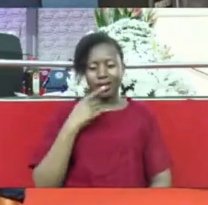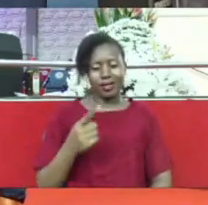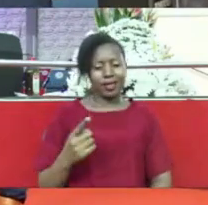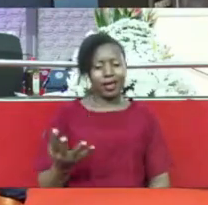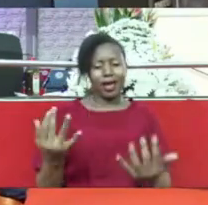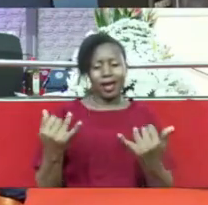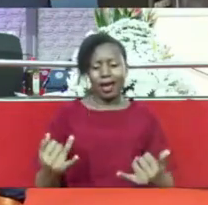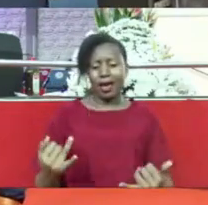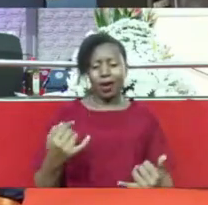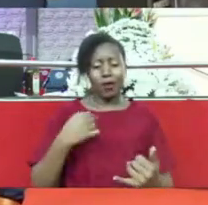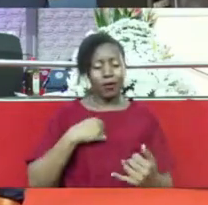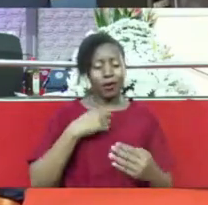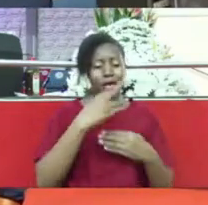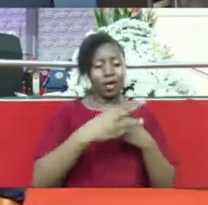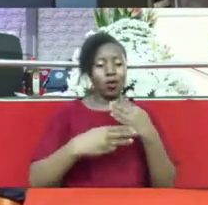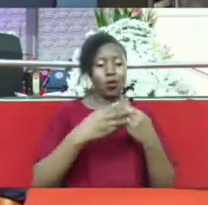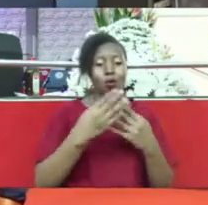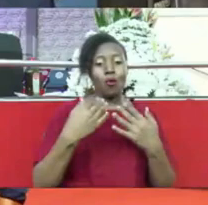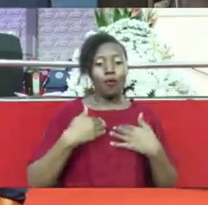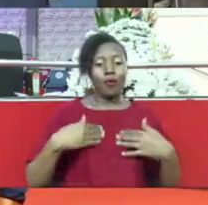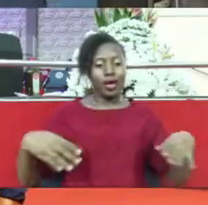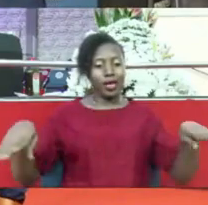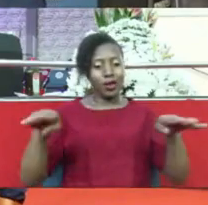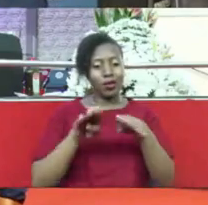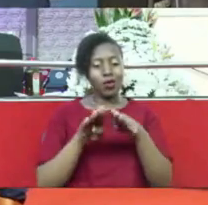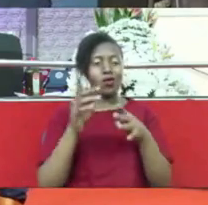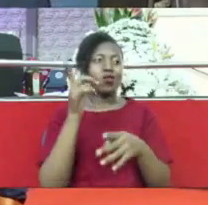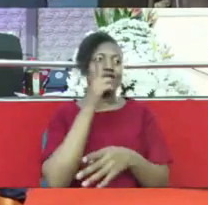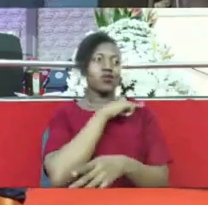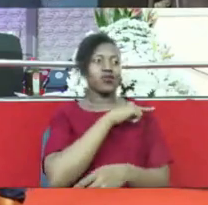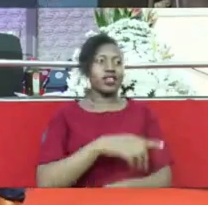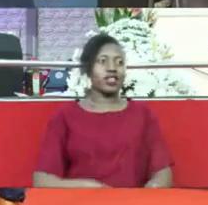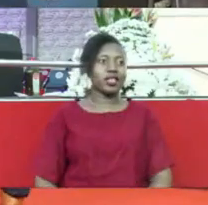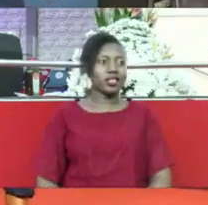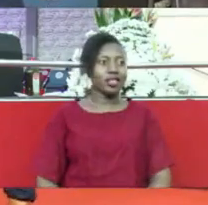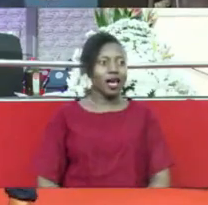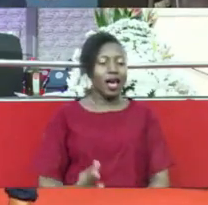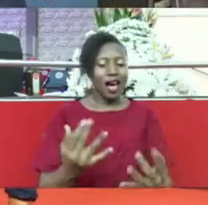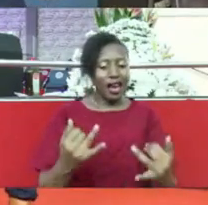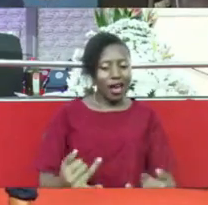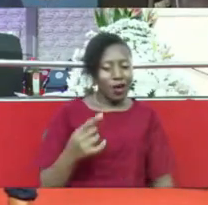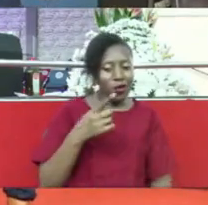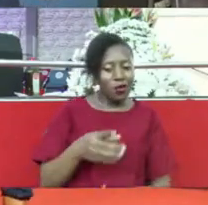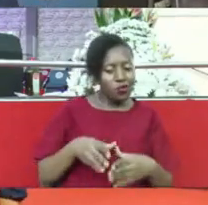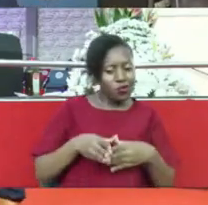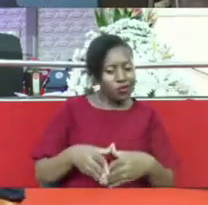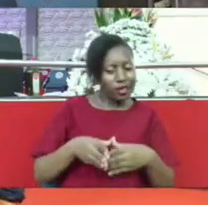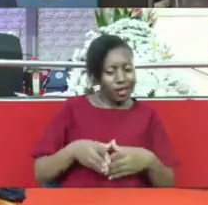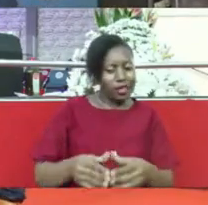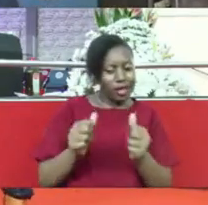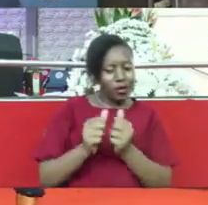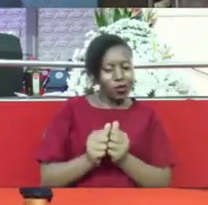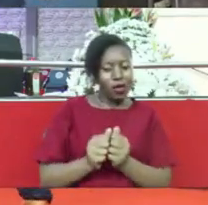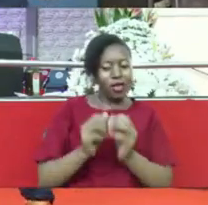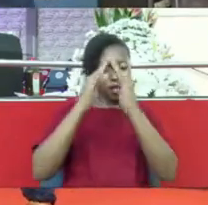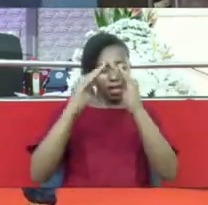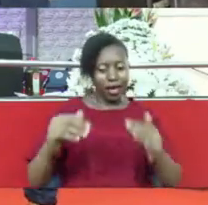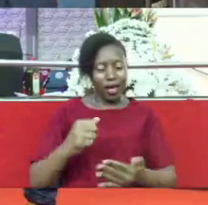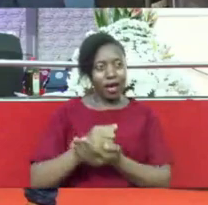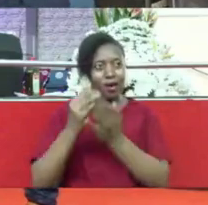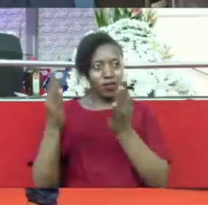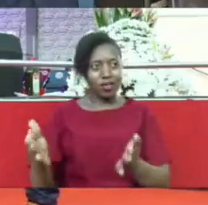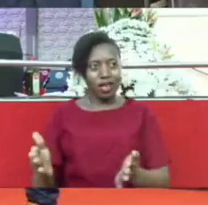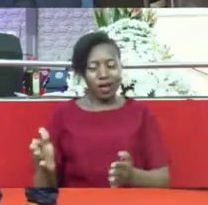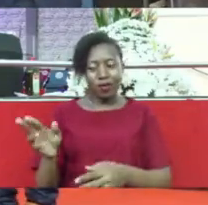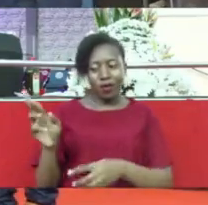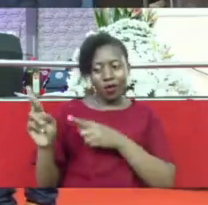tasa. As you have done to that one. Vile umefanyia ule mwingine. We have this one. Pia niko